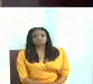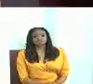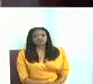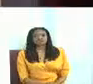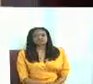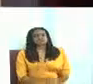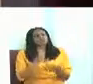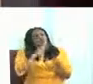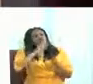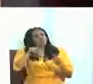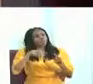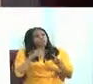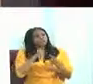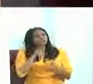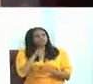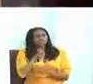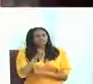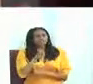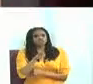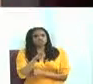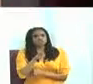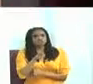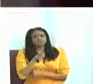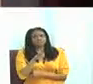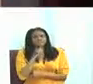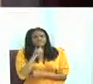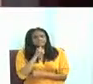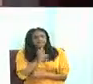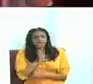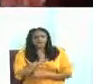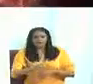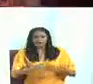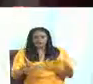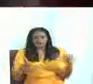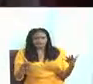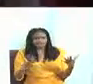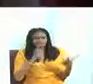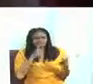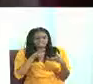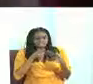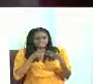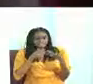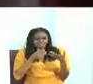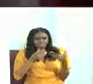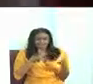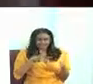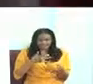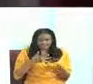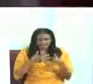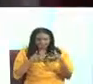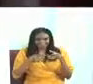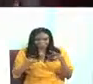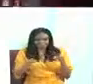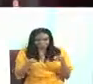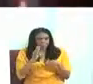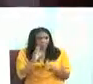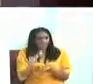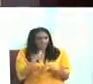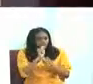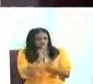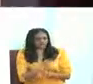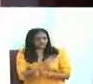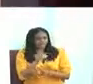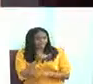When you are not ruled and guided by tradition and religion, you're not